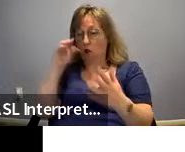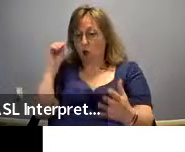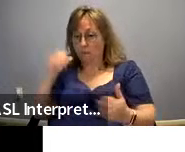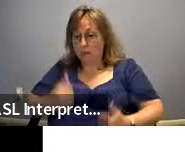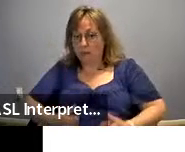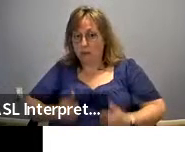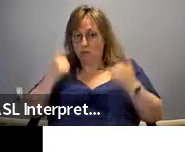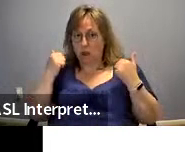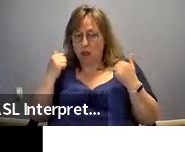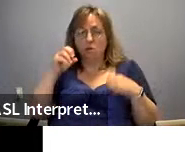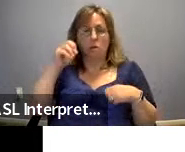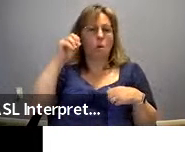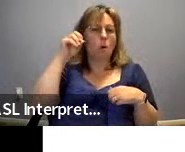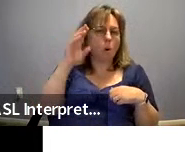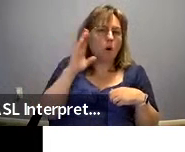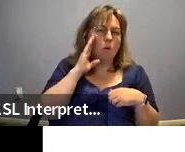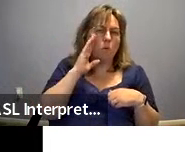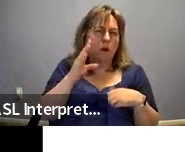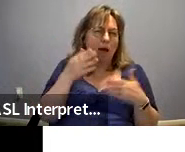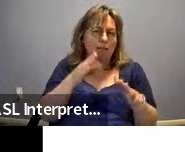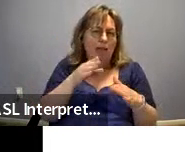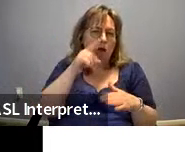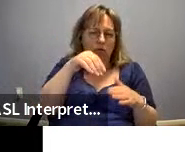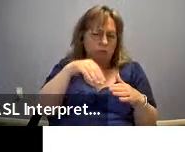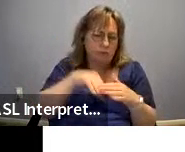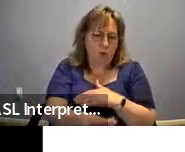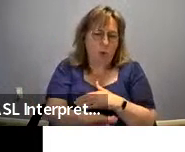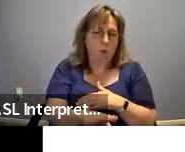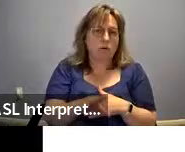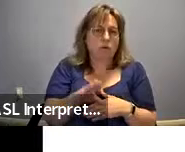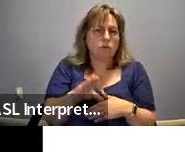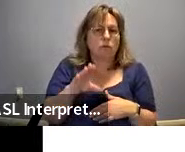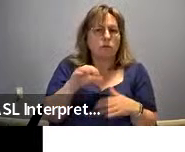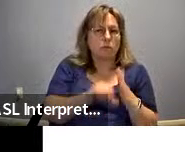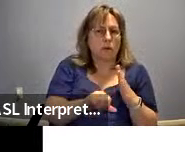or it'll allow you to actually visit the site.